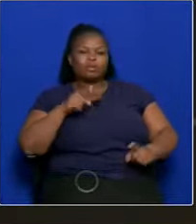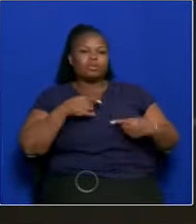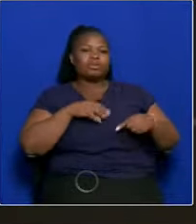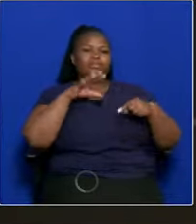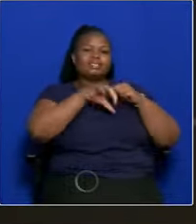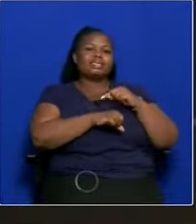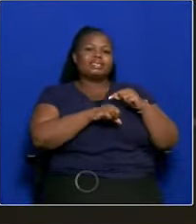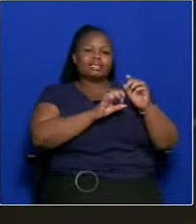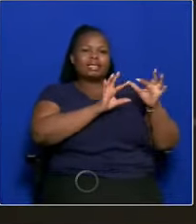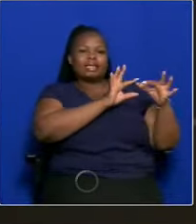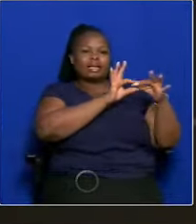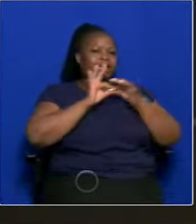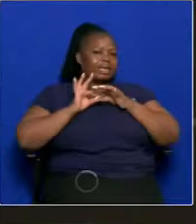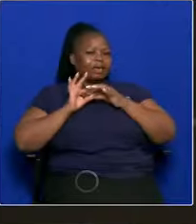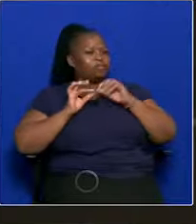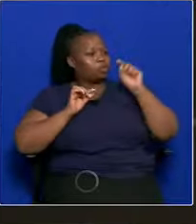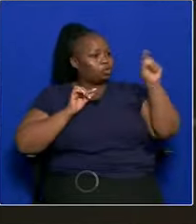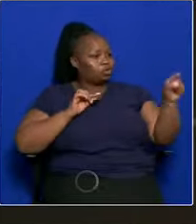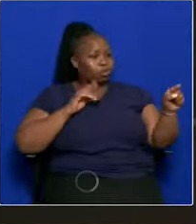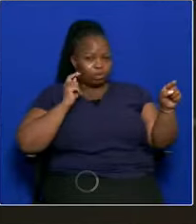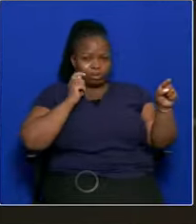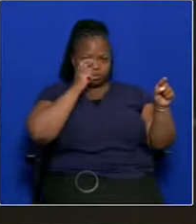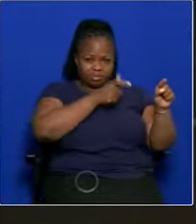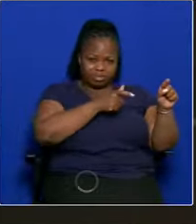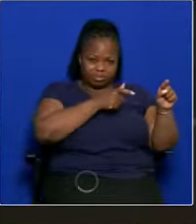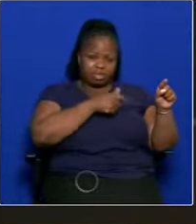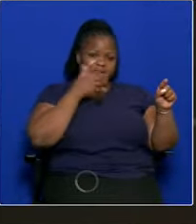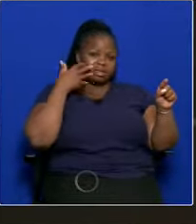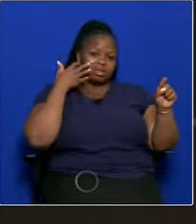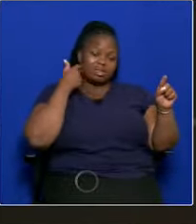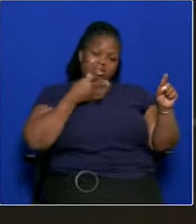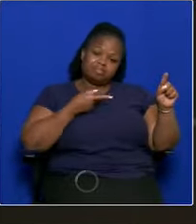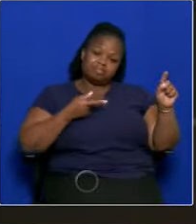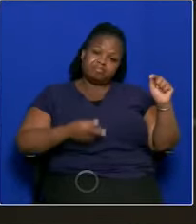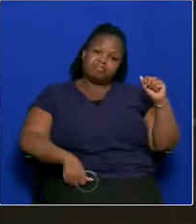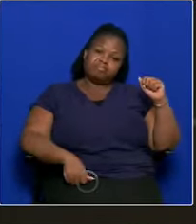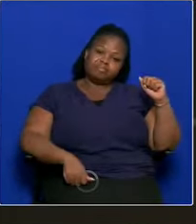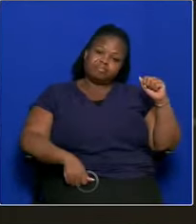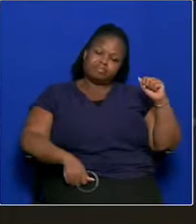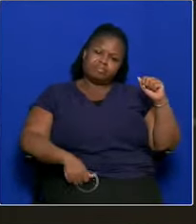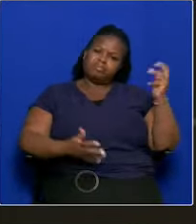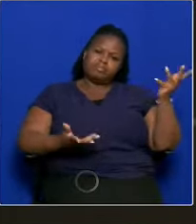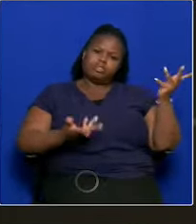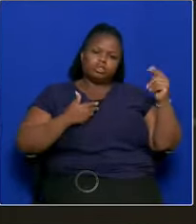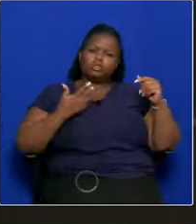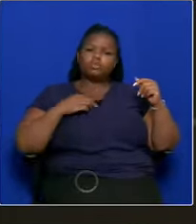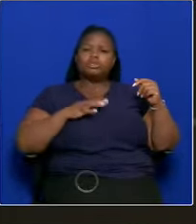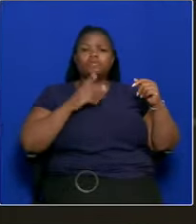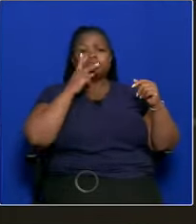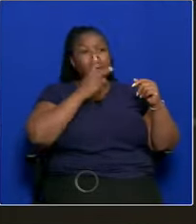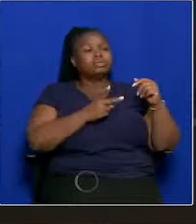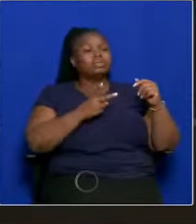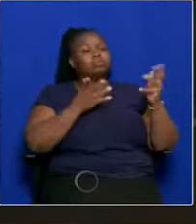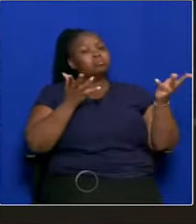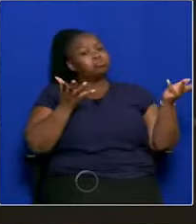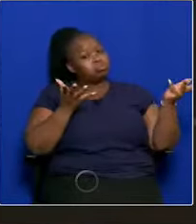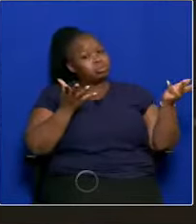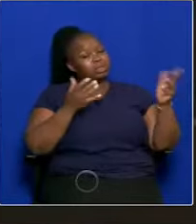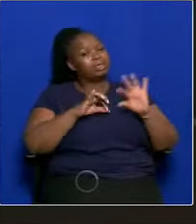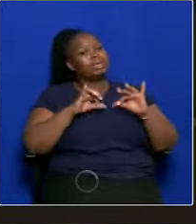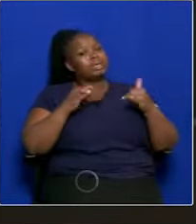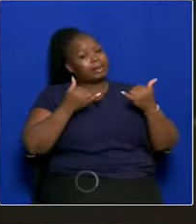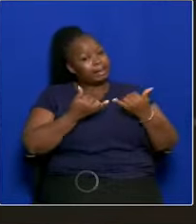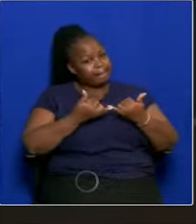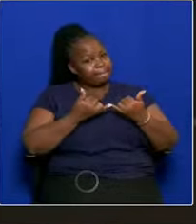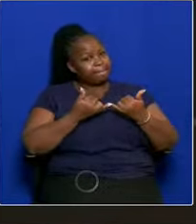between you directly and Mr. Matlala directly. What it would have seen is, it would have seen a company paying